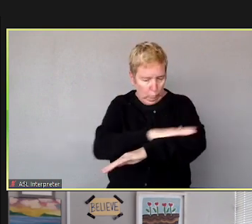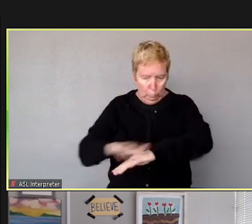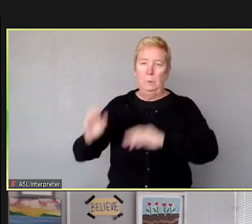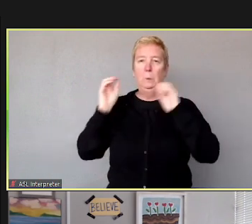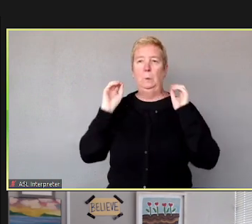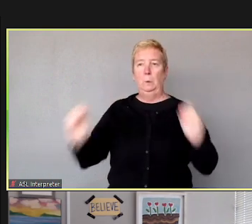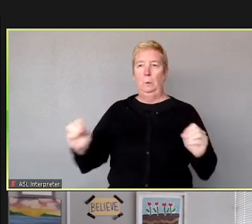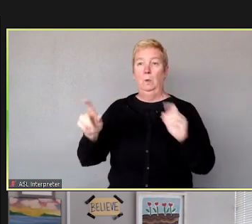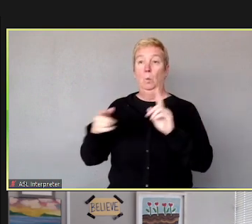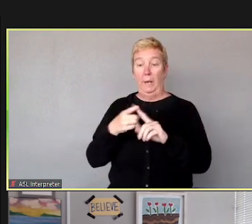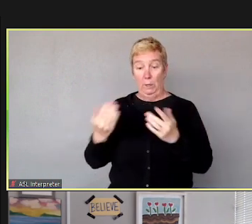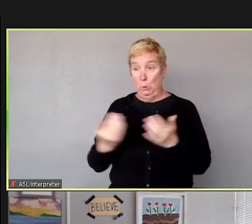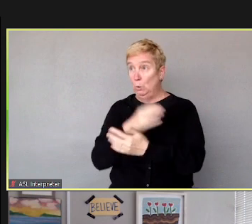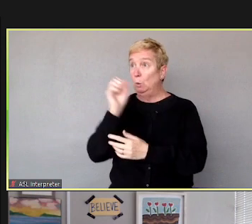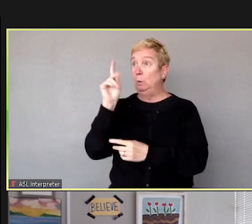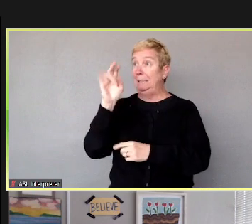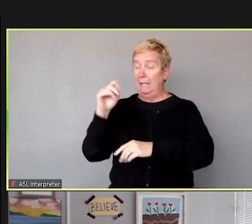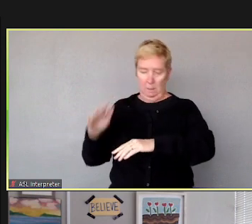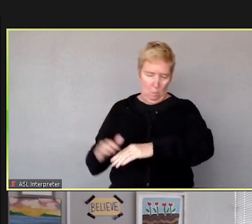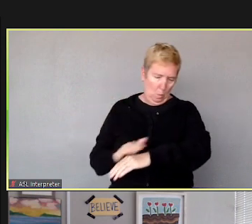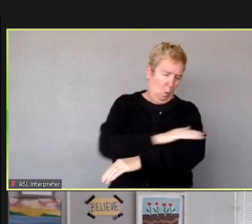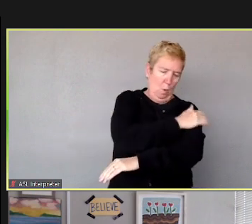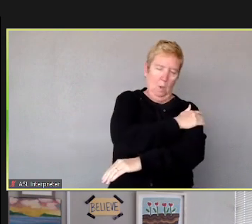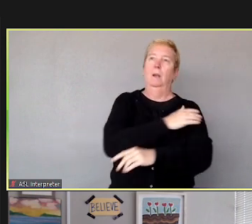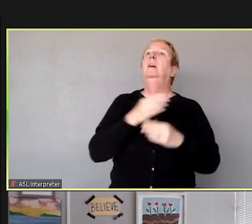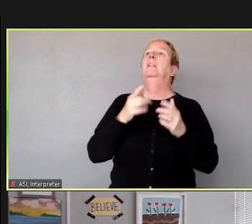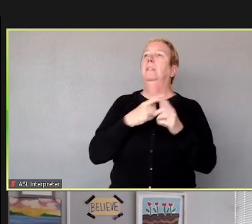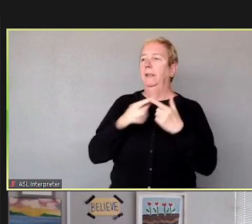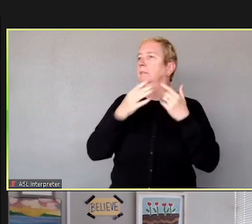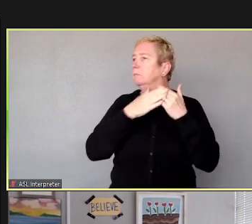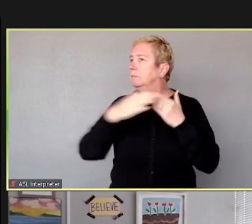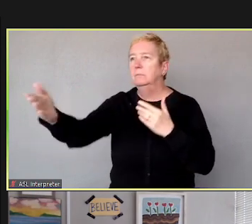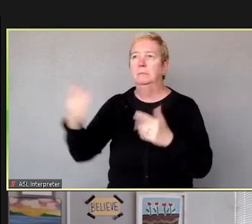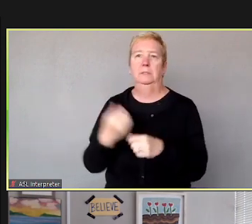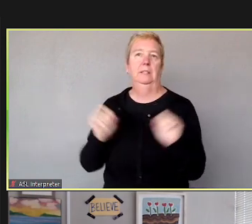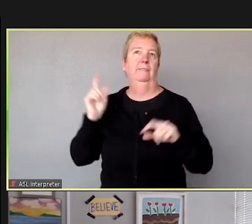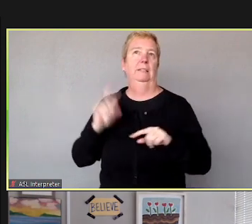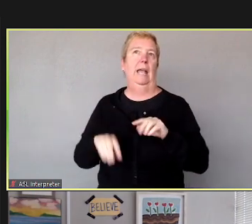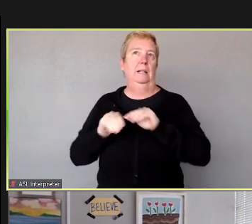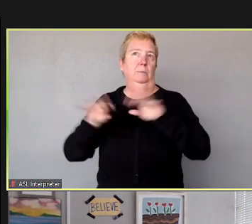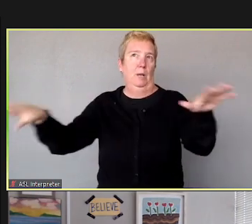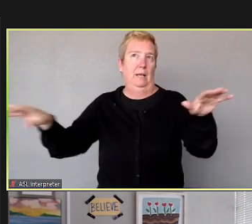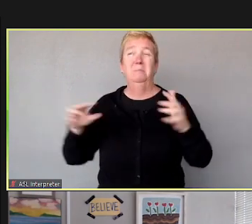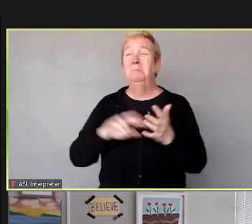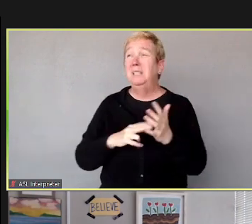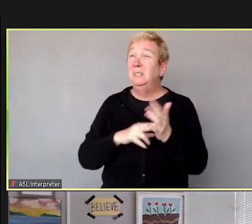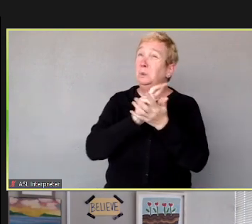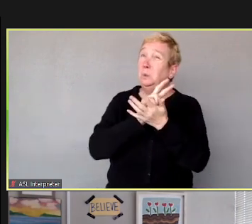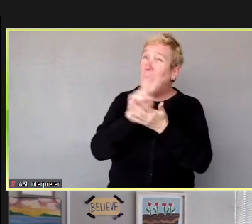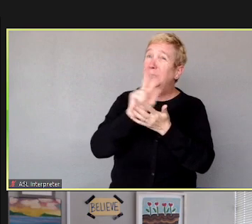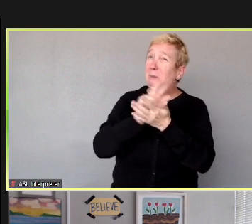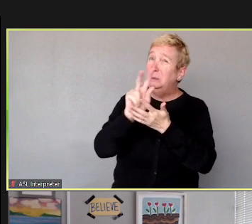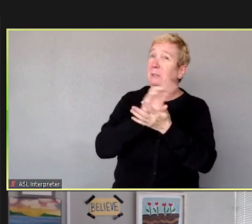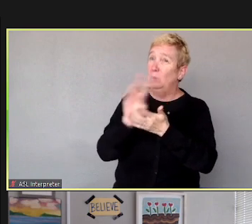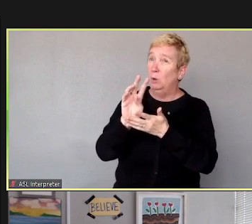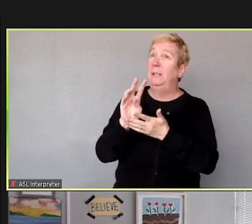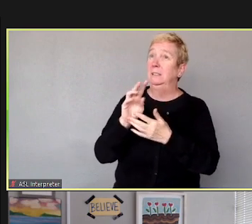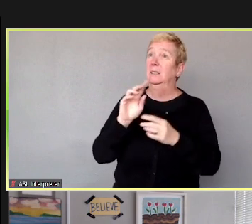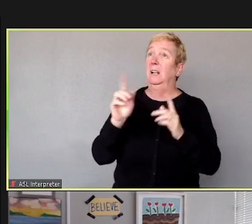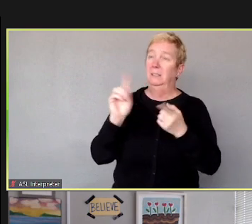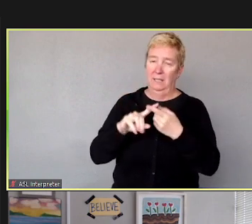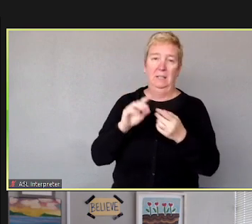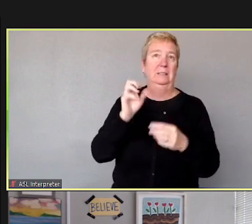layer of skin that's formed. That takes about 2 to 4 weeks. So it does take a while to get better from monkeypox, but most of the